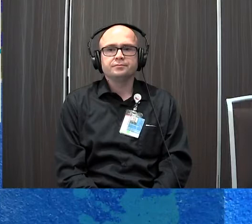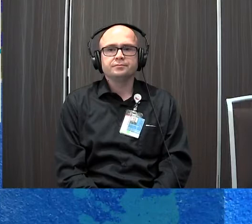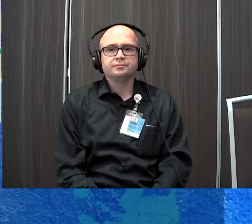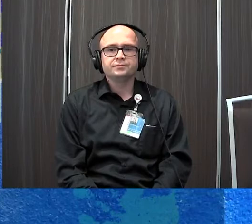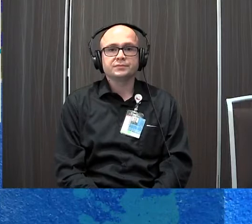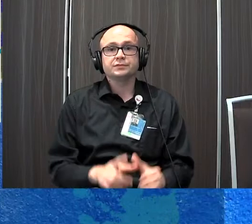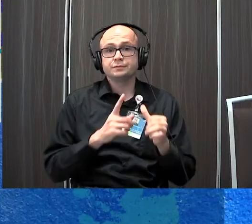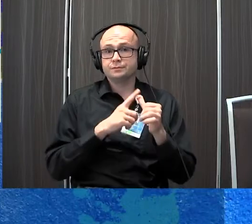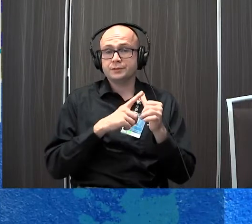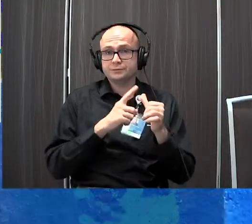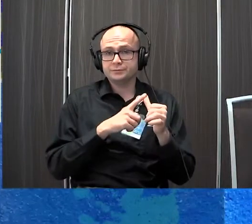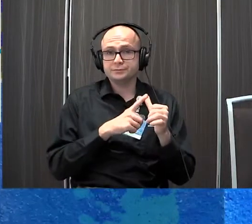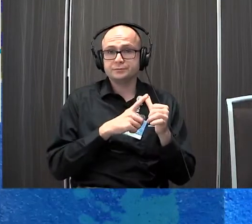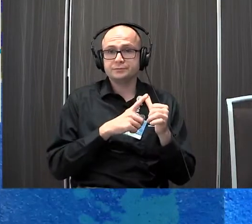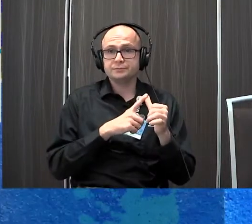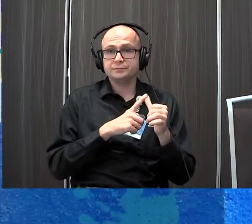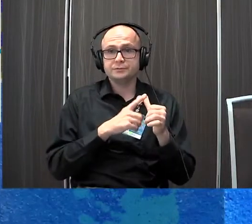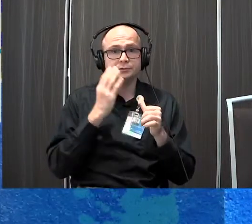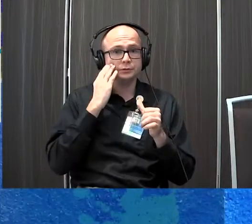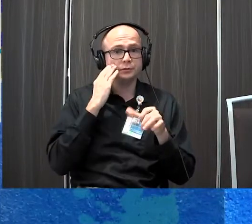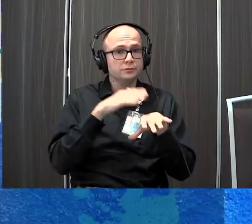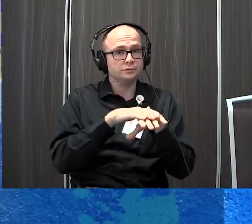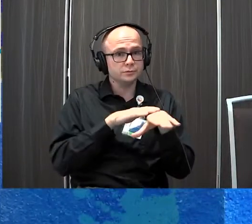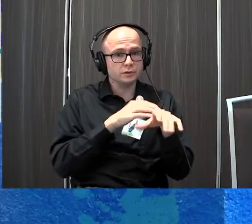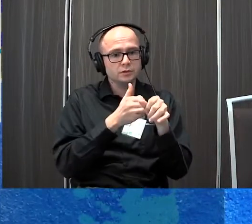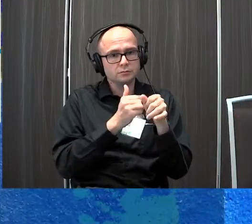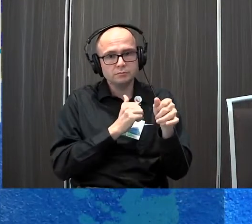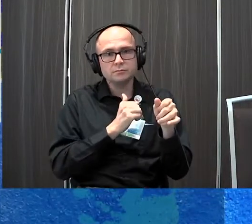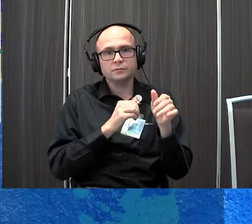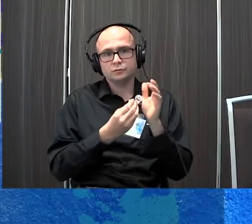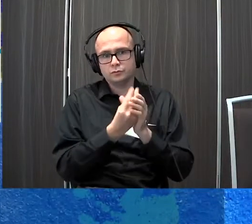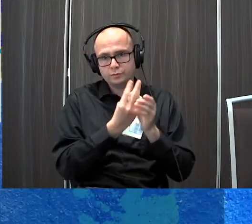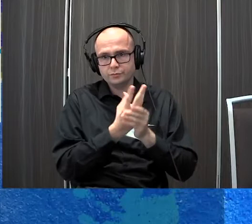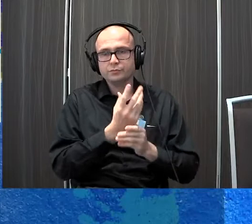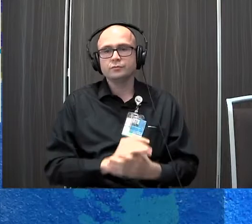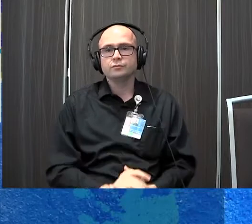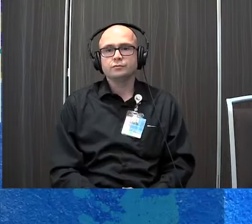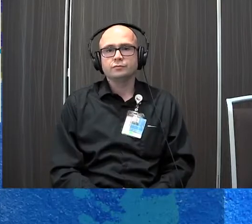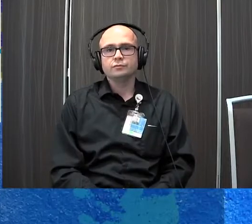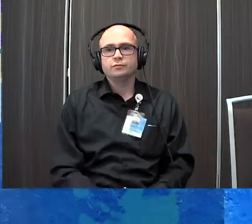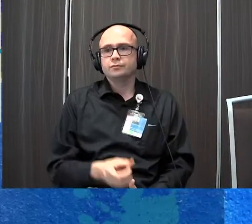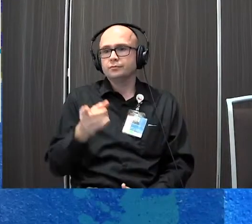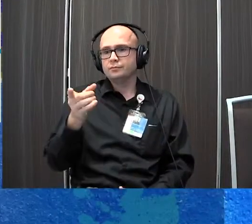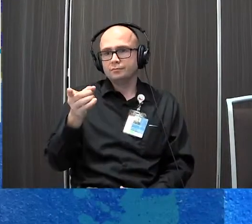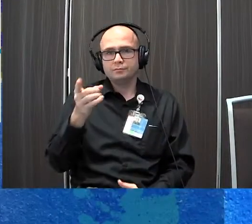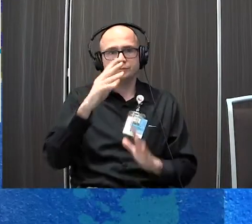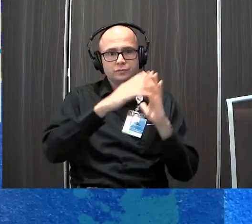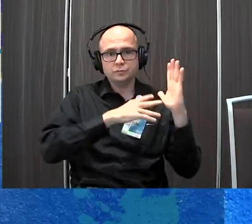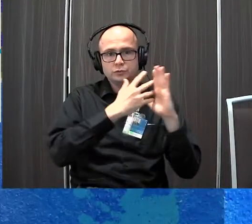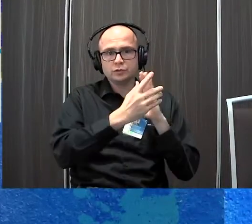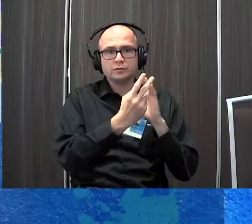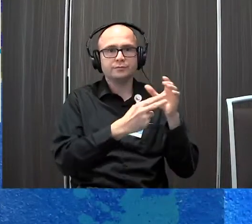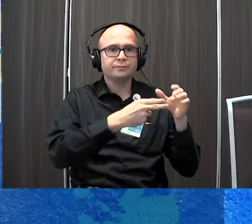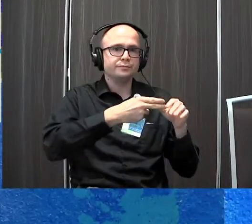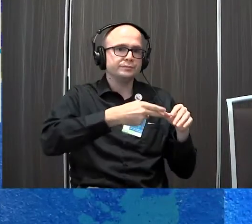So firstly, I'm going to talk briefly about slow growth in charge. This is the height